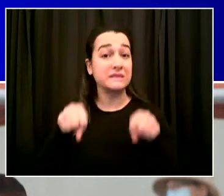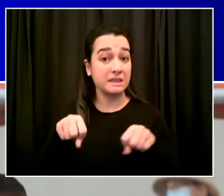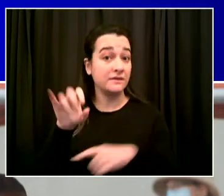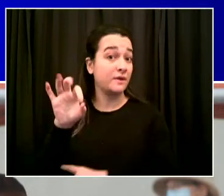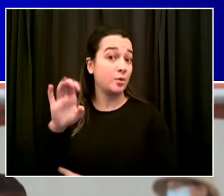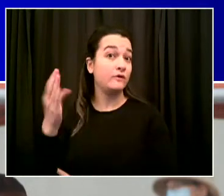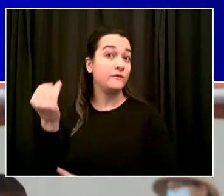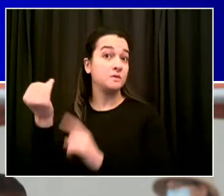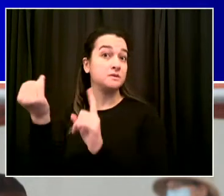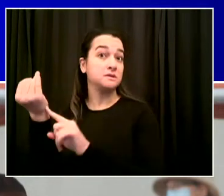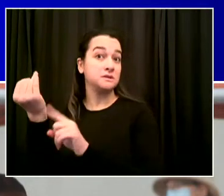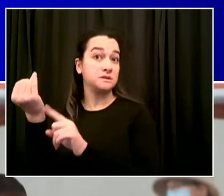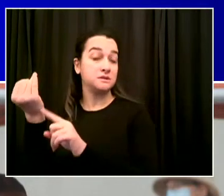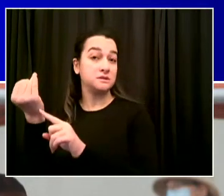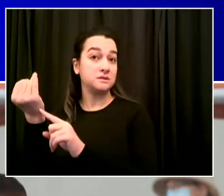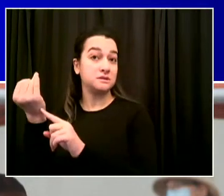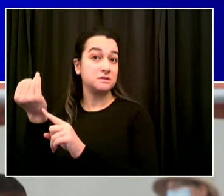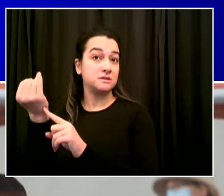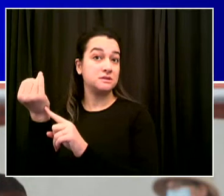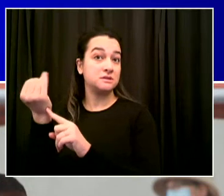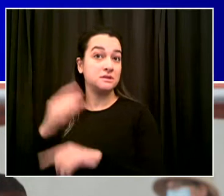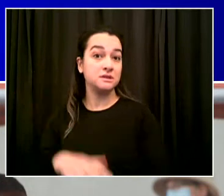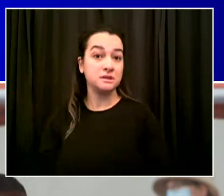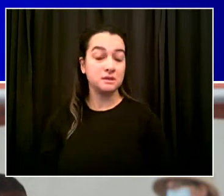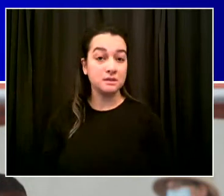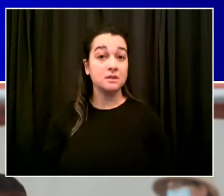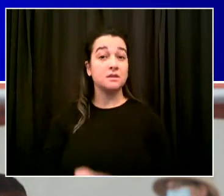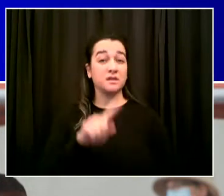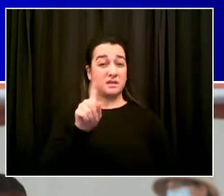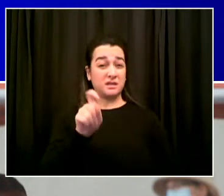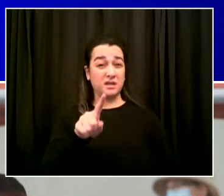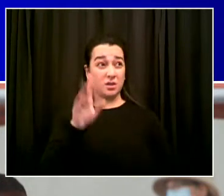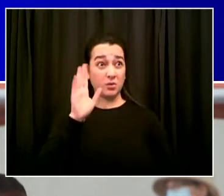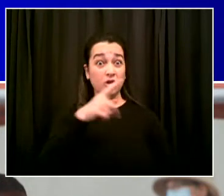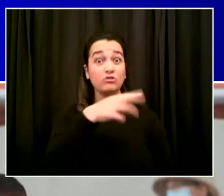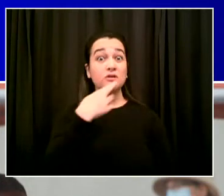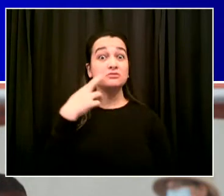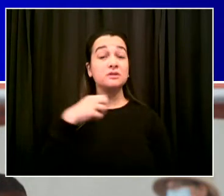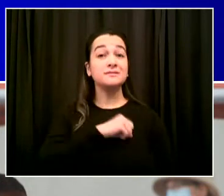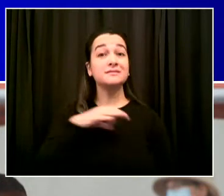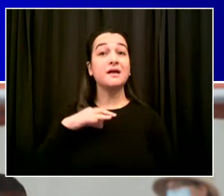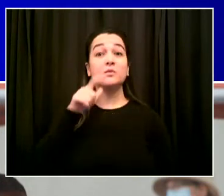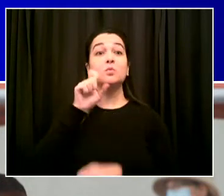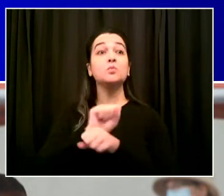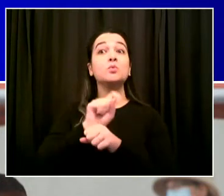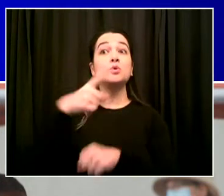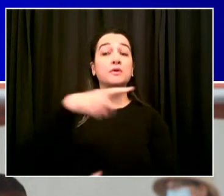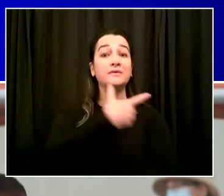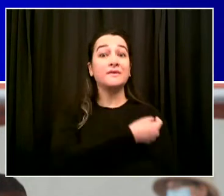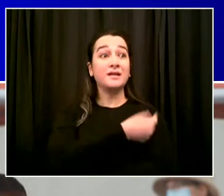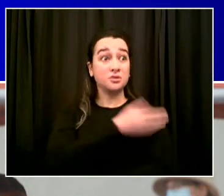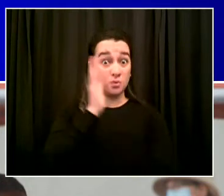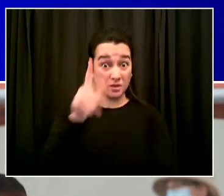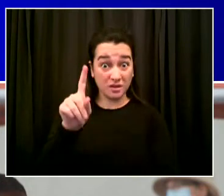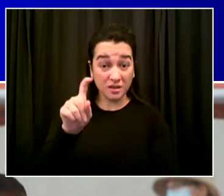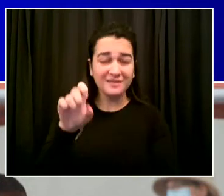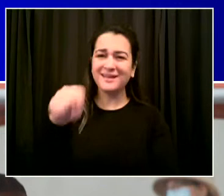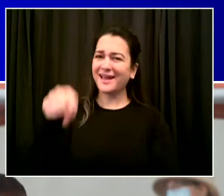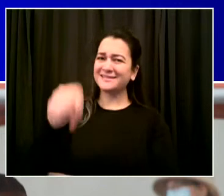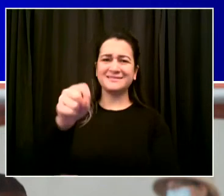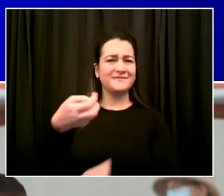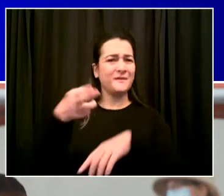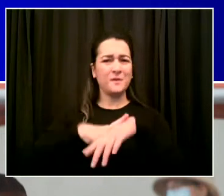the city make that decision, and my decision is, yes, those folks deserve to be vaccinated. Will, like everybody, they'll have a